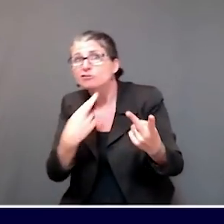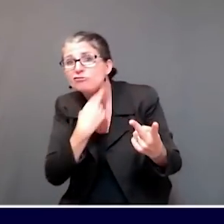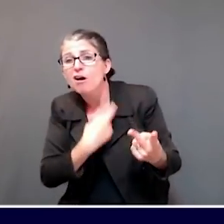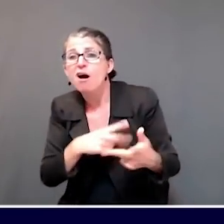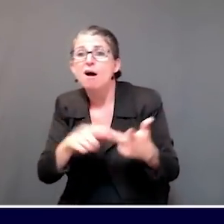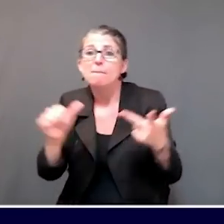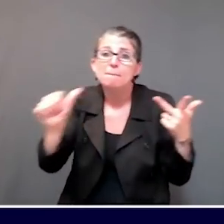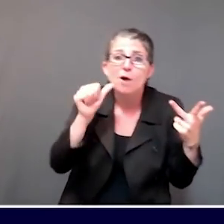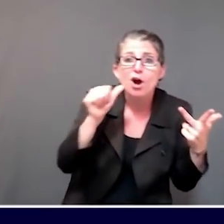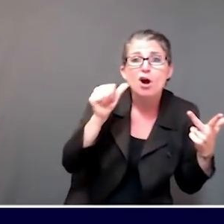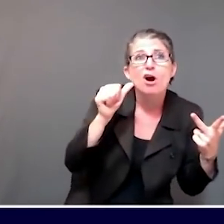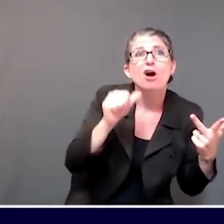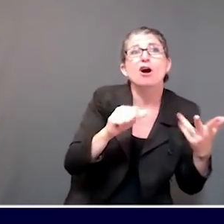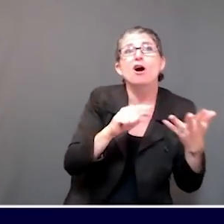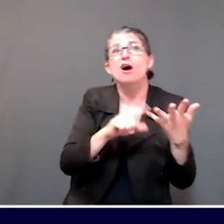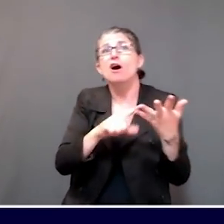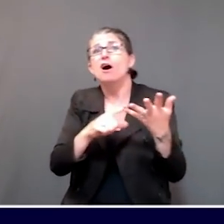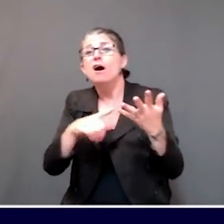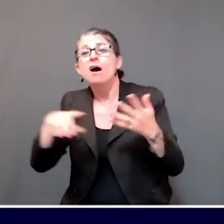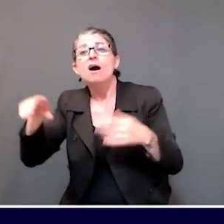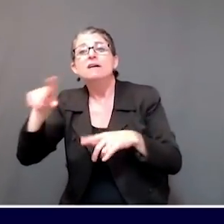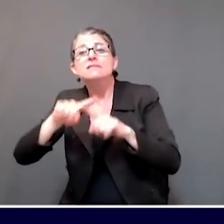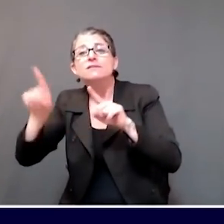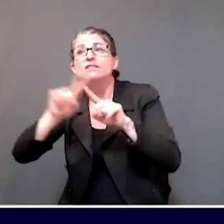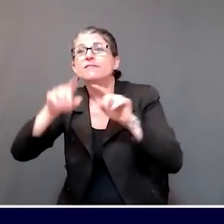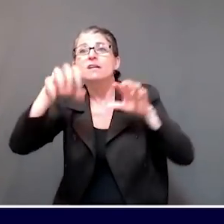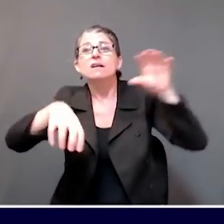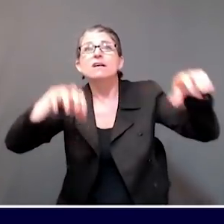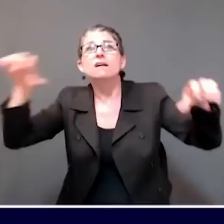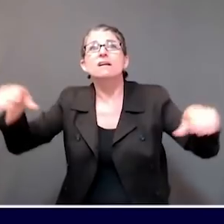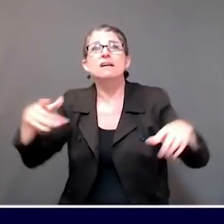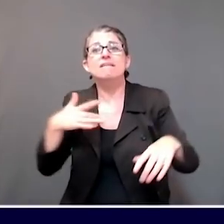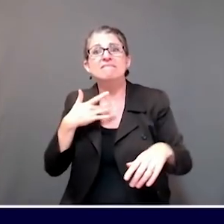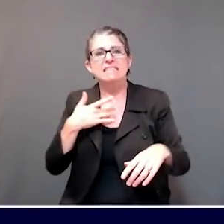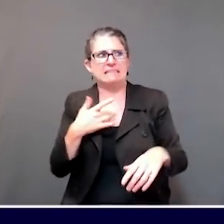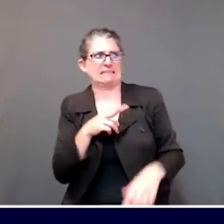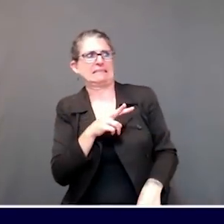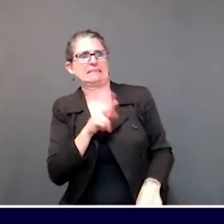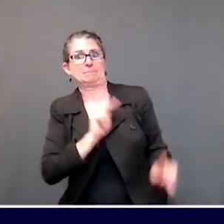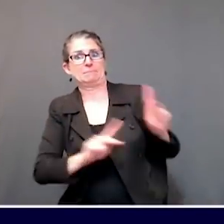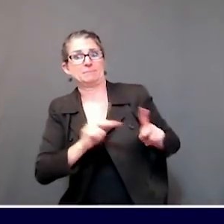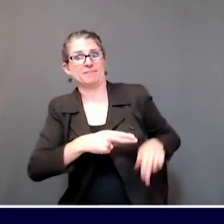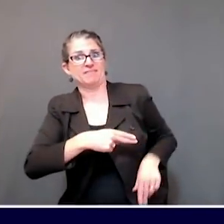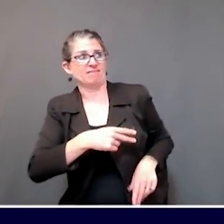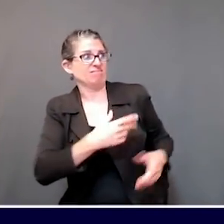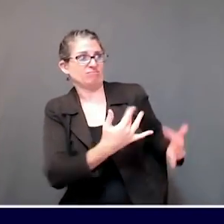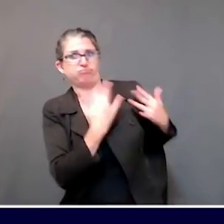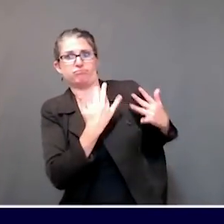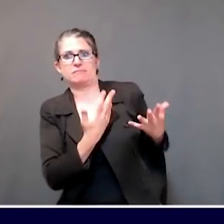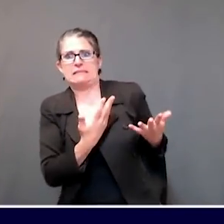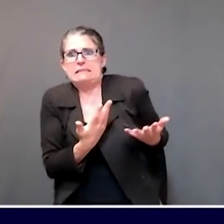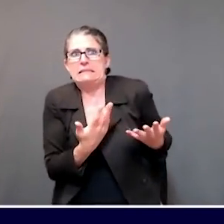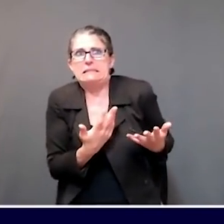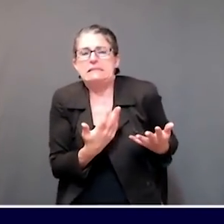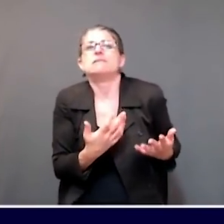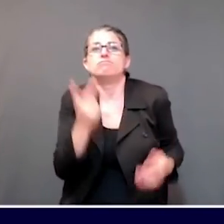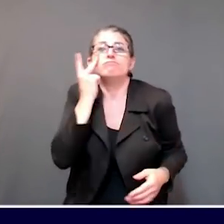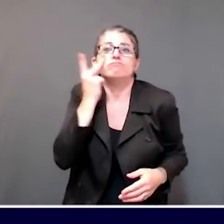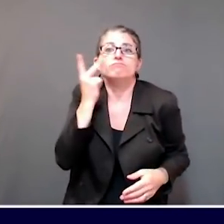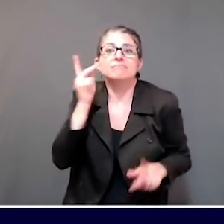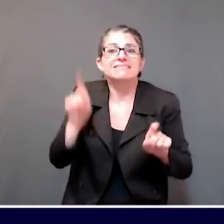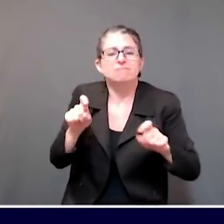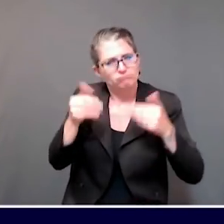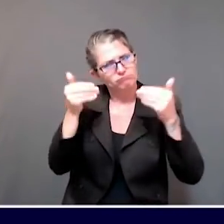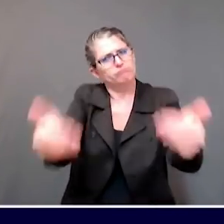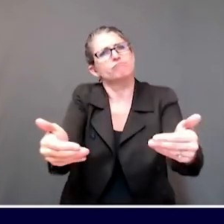other categories. As part of the administration's vast expansion of testing capacity announced last month, the